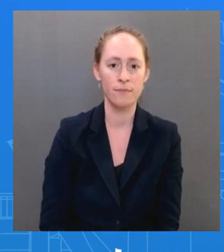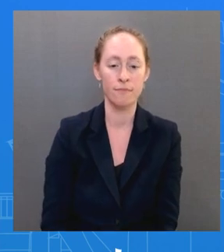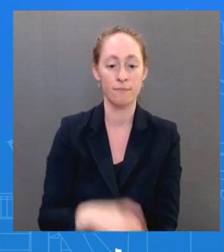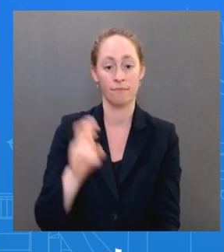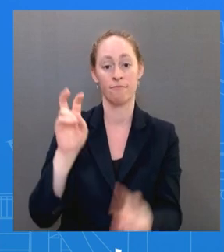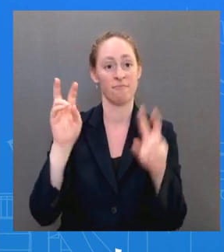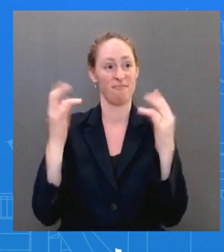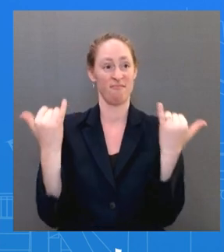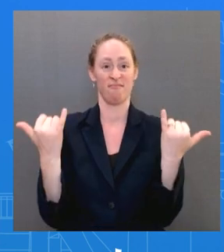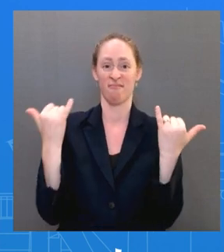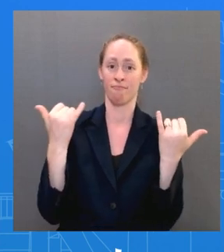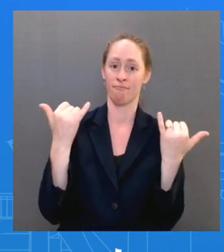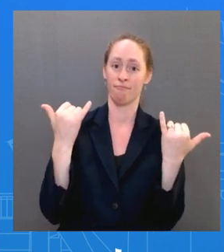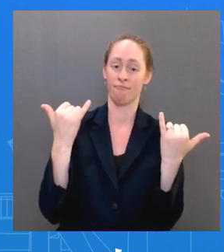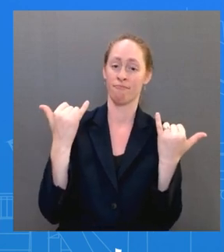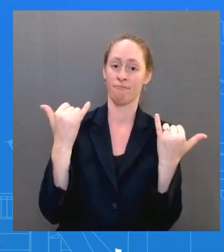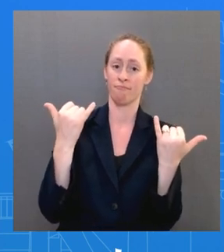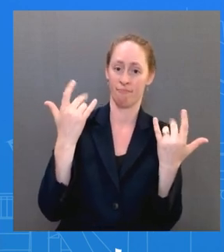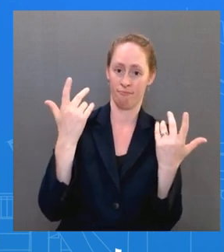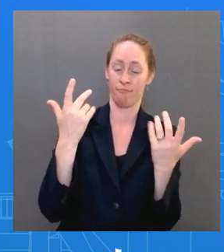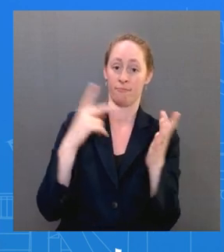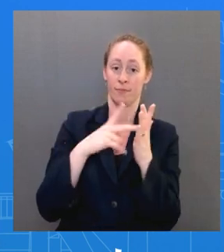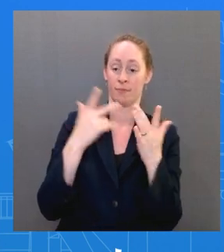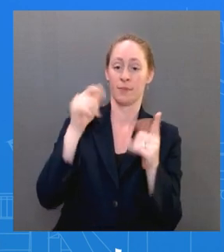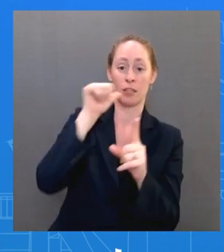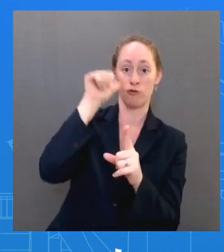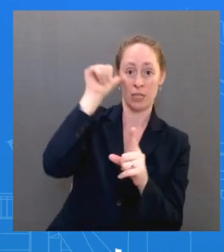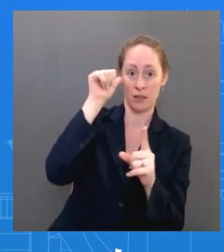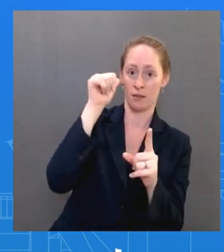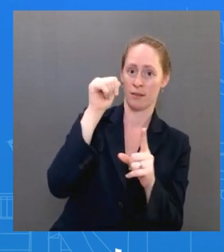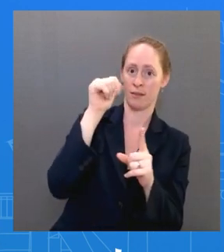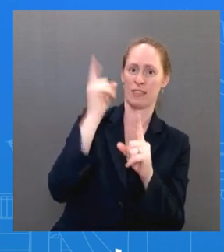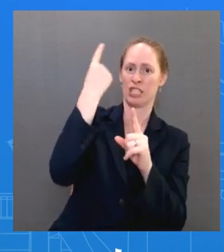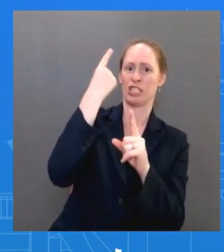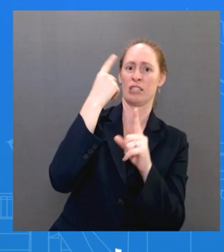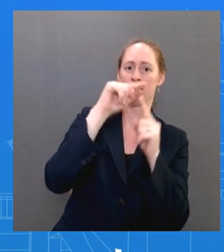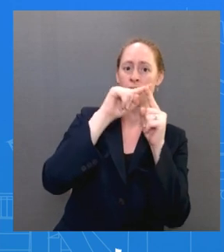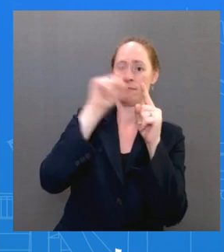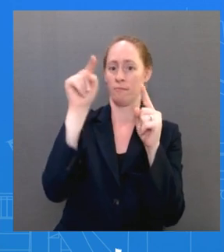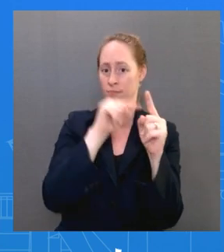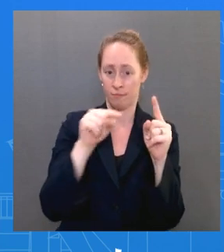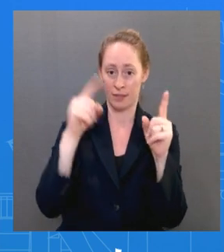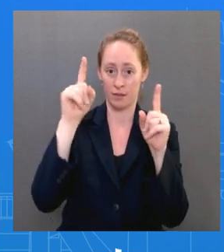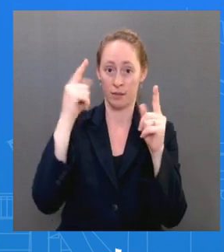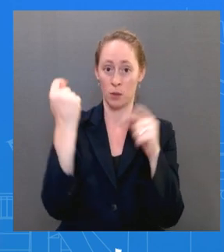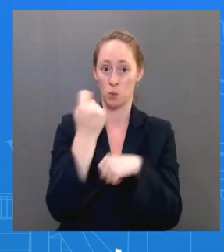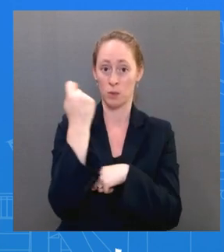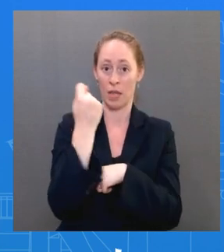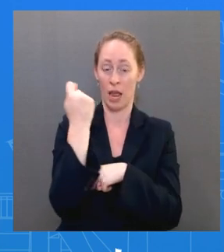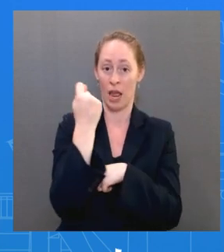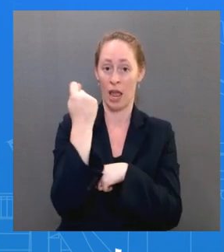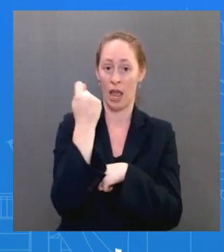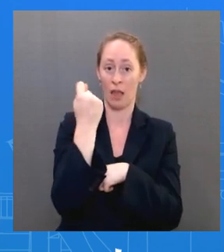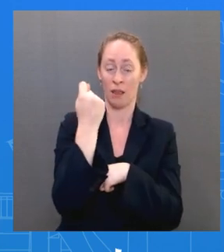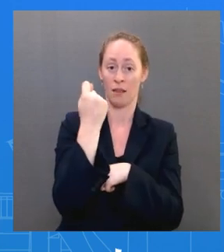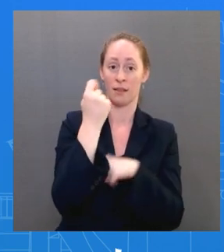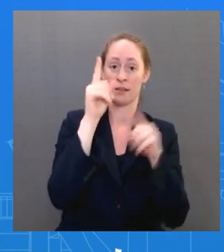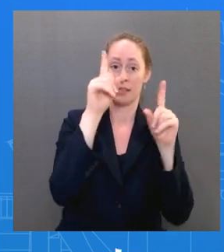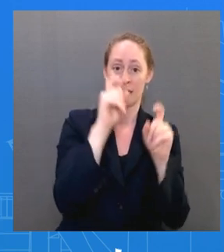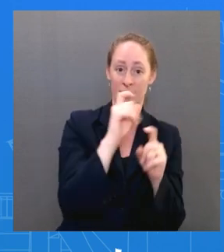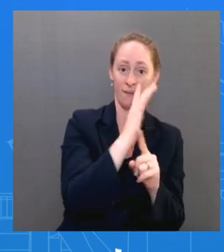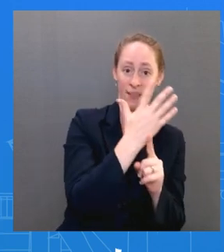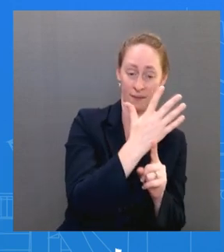mean he won't be tested until day six? And if he's negative on Wednesday, then he could resume in-person activities. Is that the timeline we should be understanding?